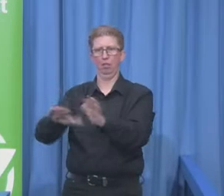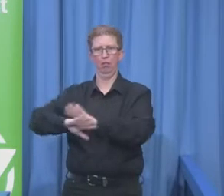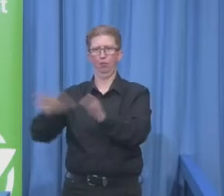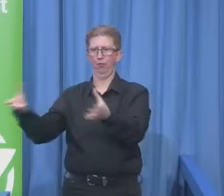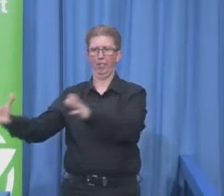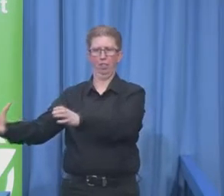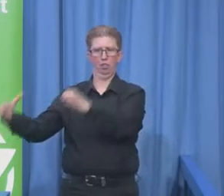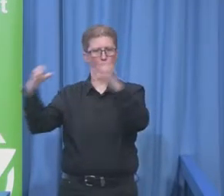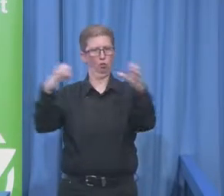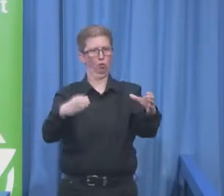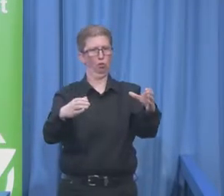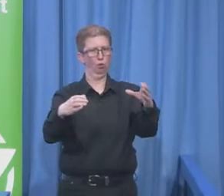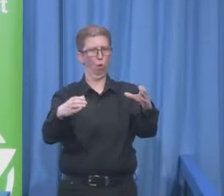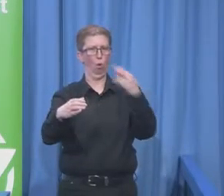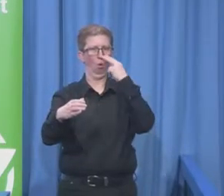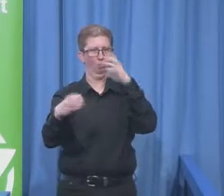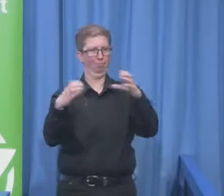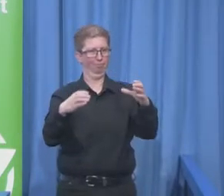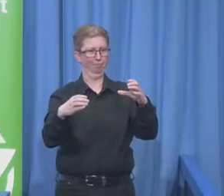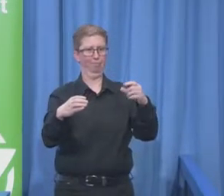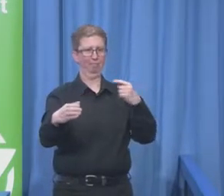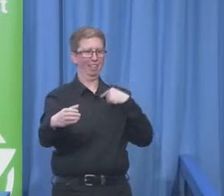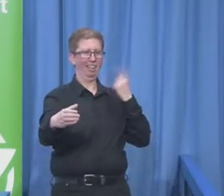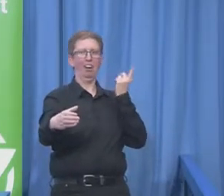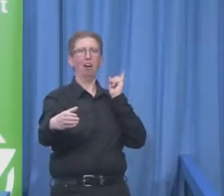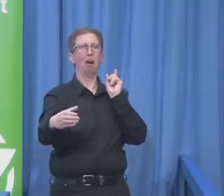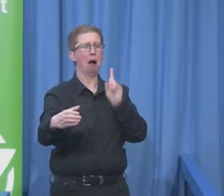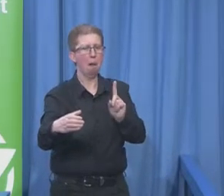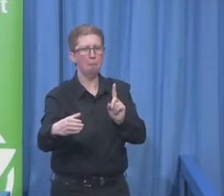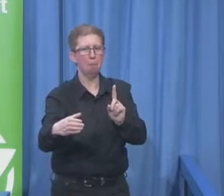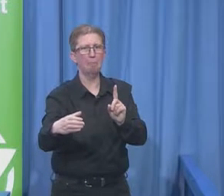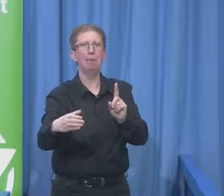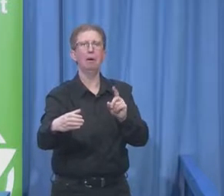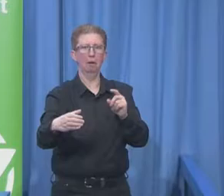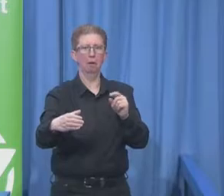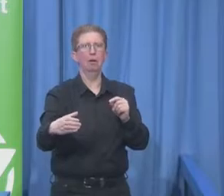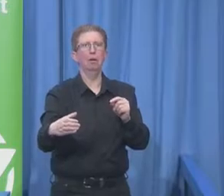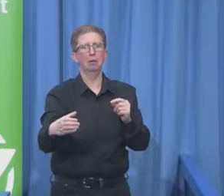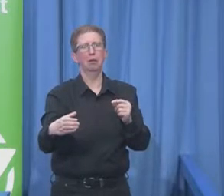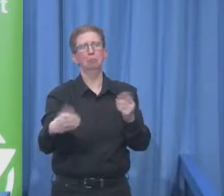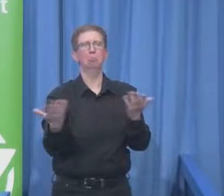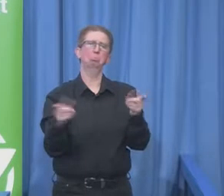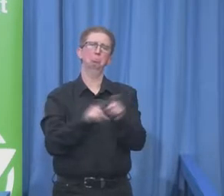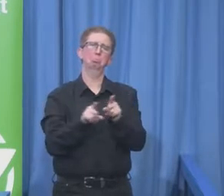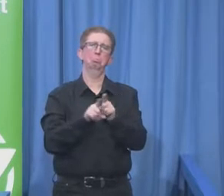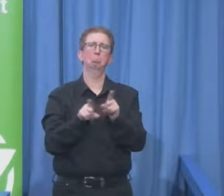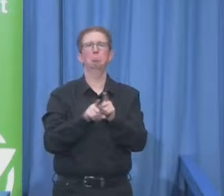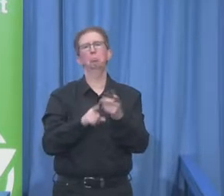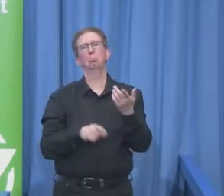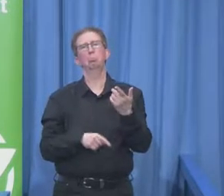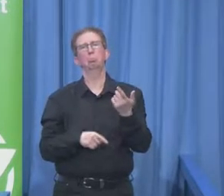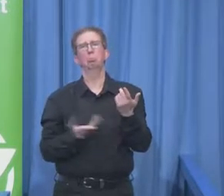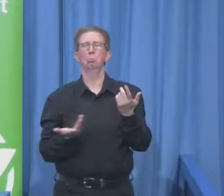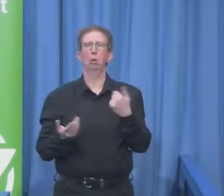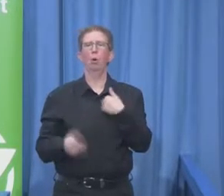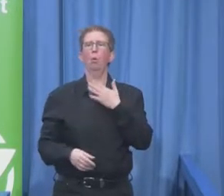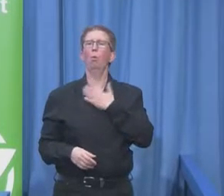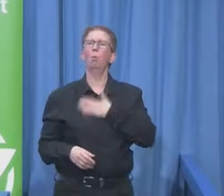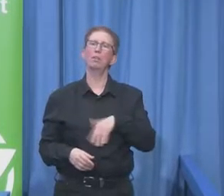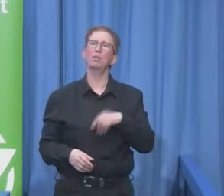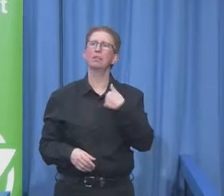If you buy an ice cream, you never go to the ice cream factory. But there is a shop, an ice cream